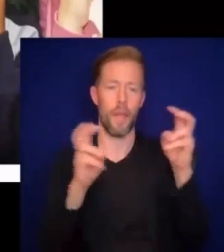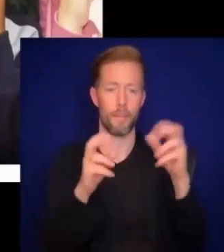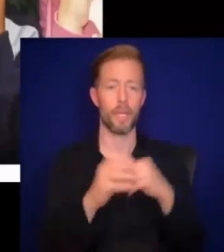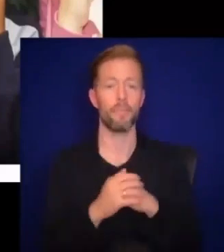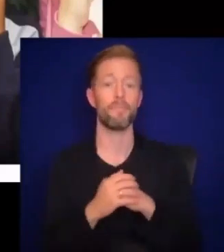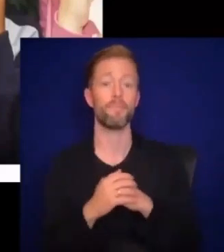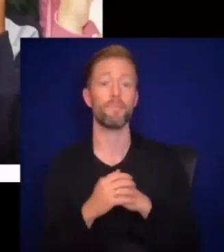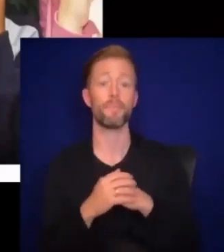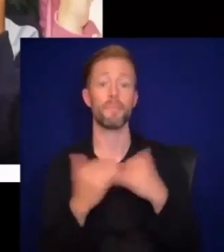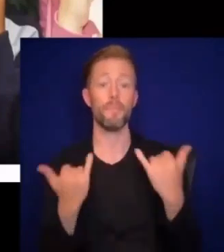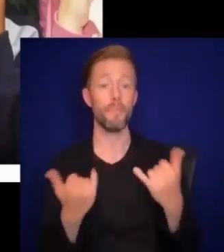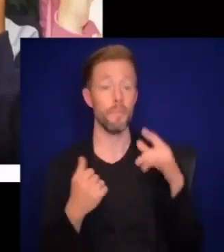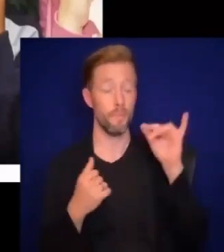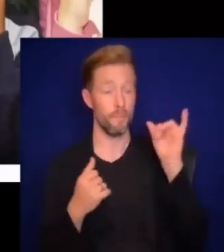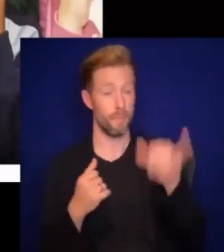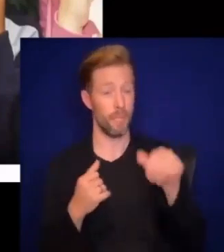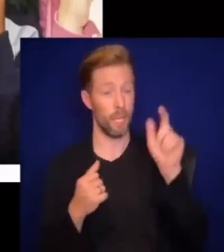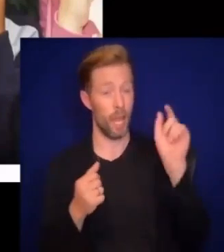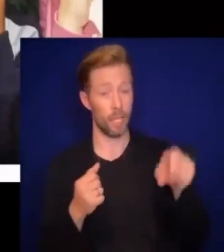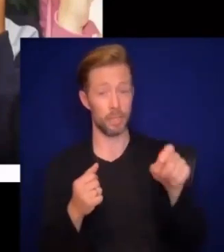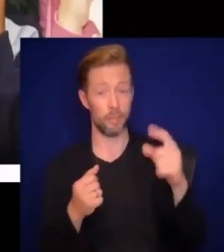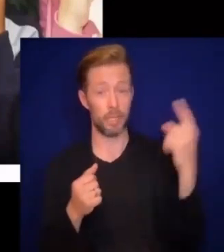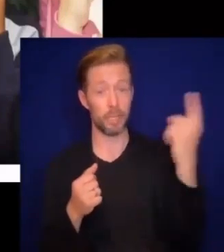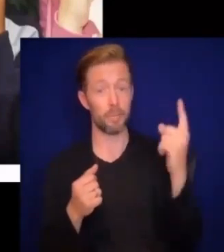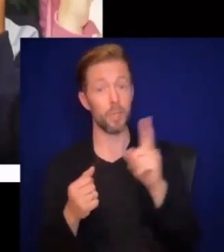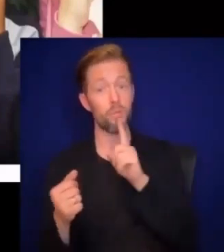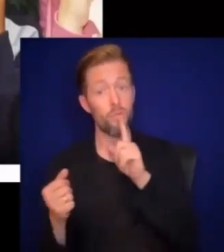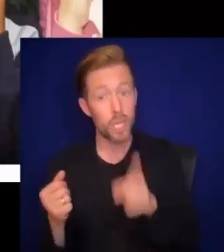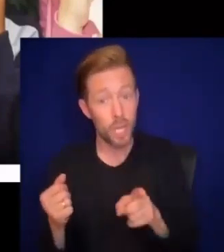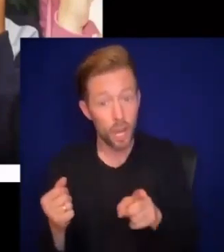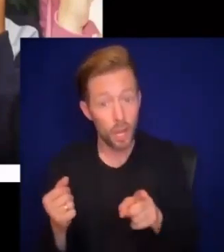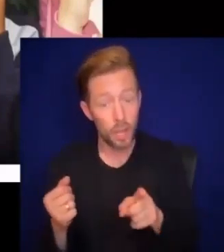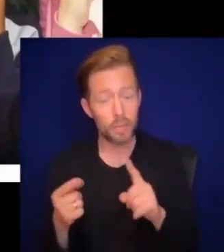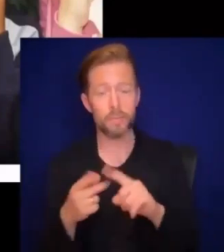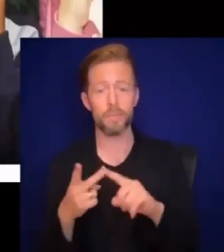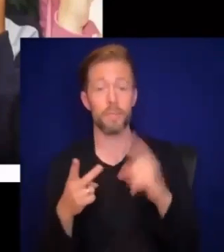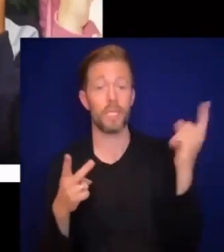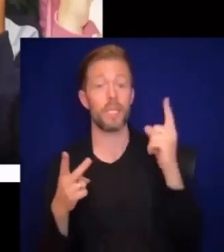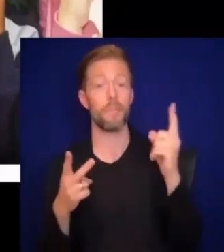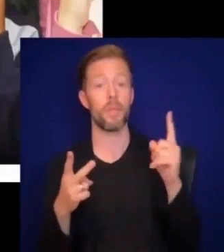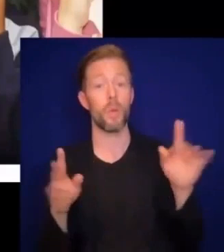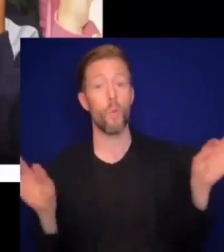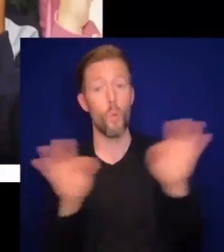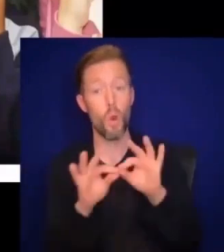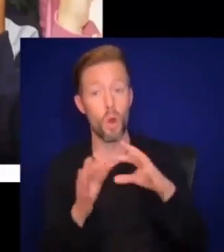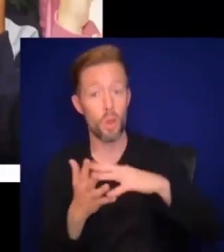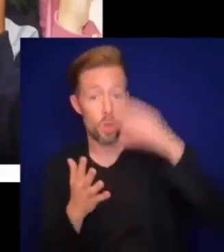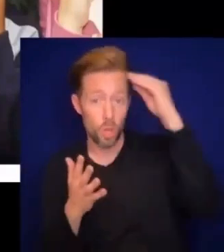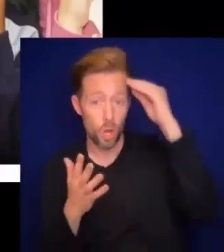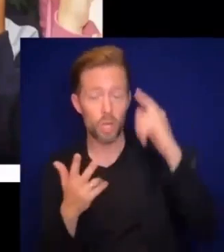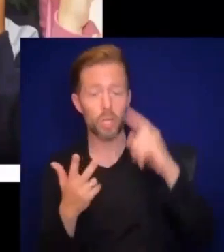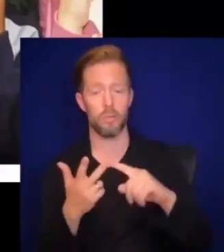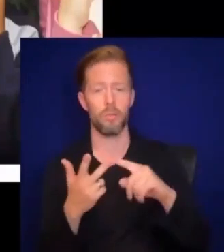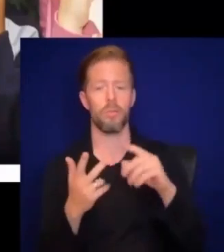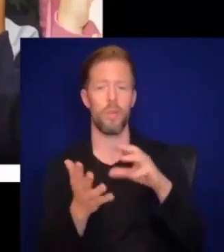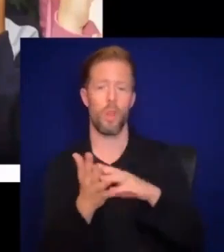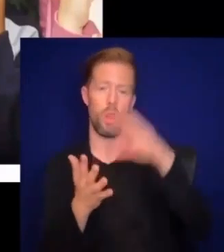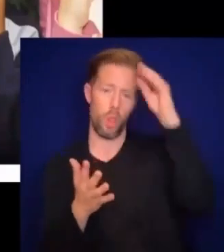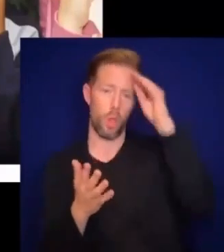of a topic. Now, this has to be something real, something worth